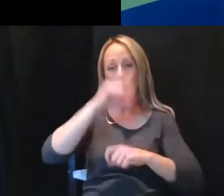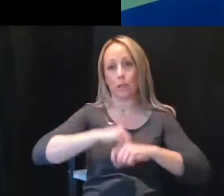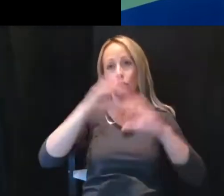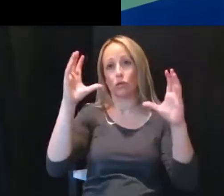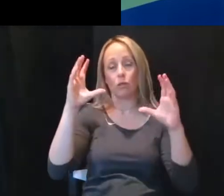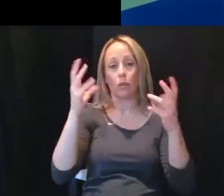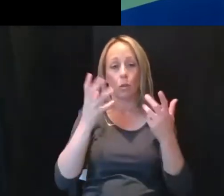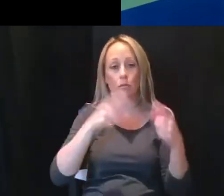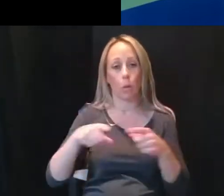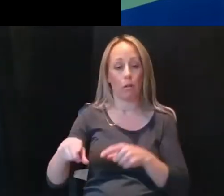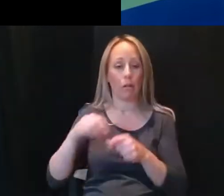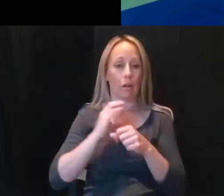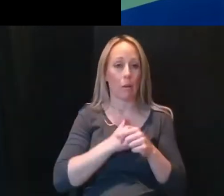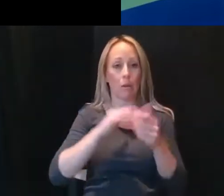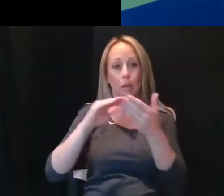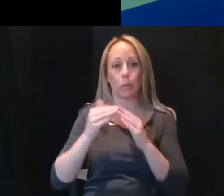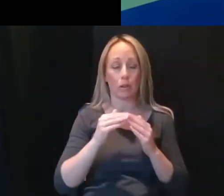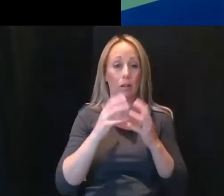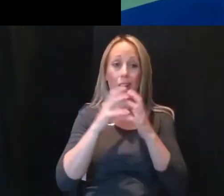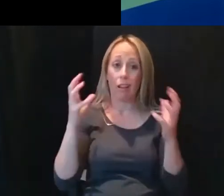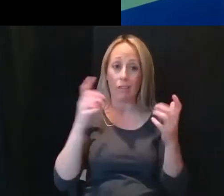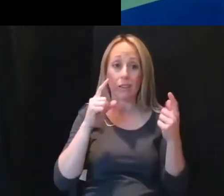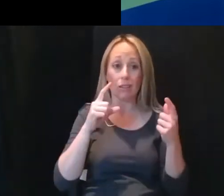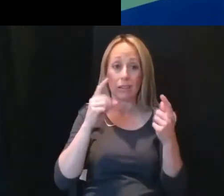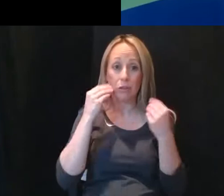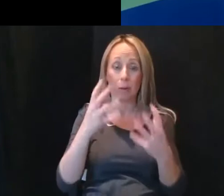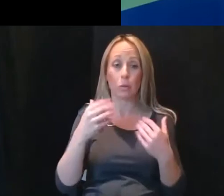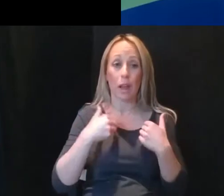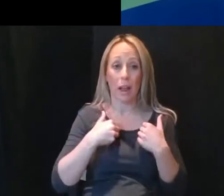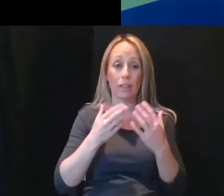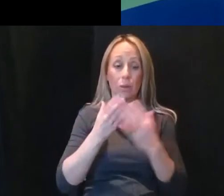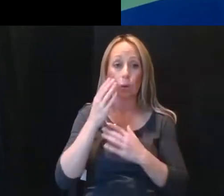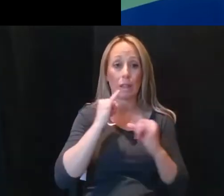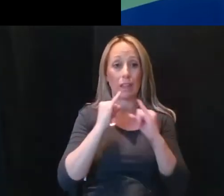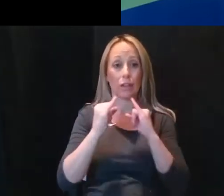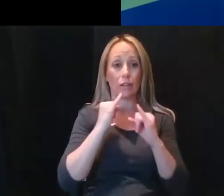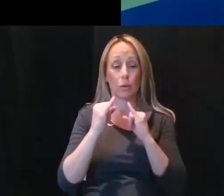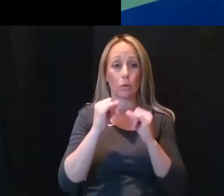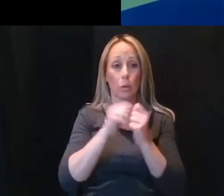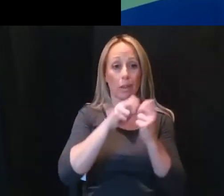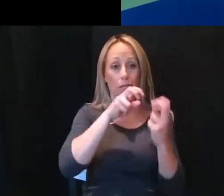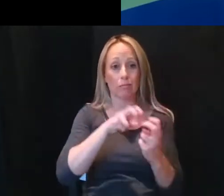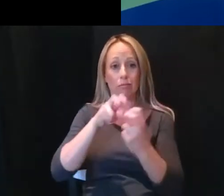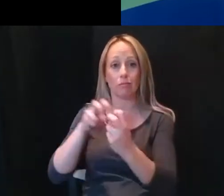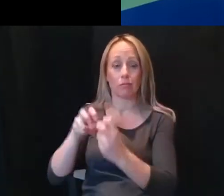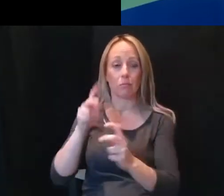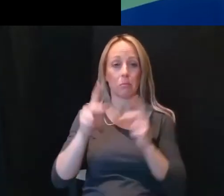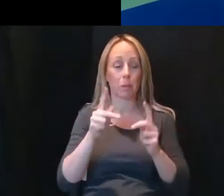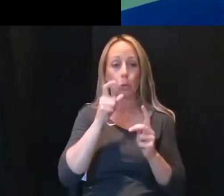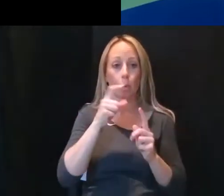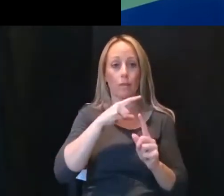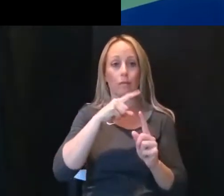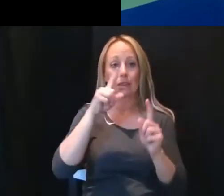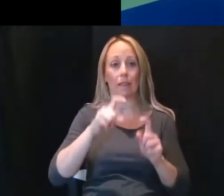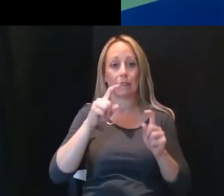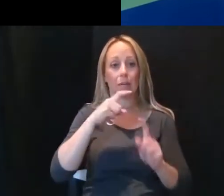community. Much of the information we gather is through interviews conducted with individuals who have tested positive, as well